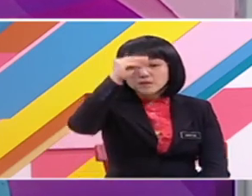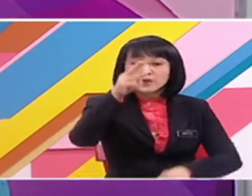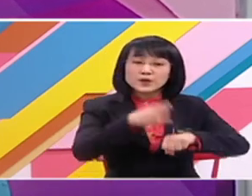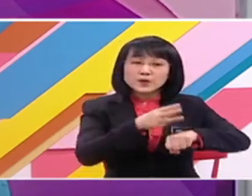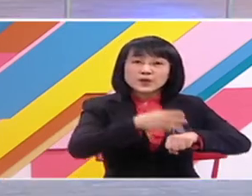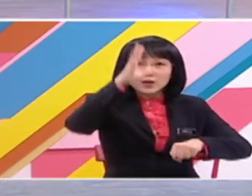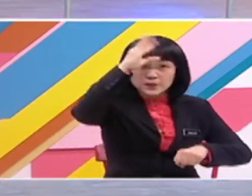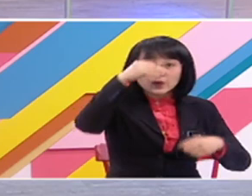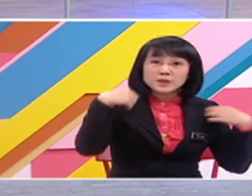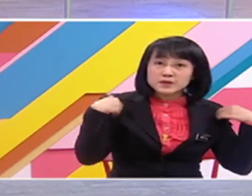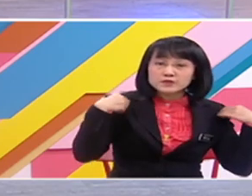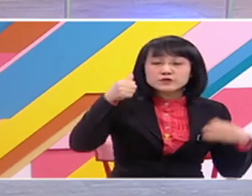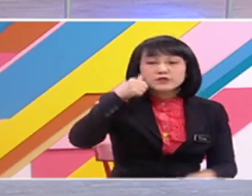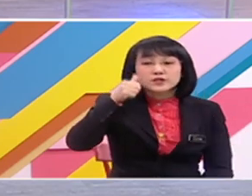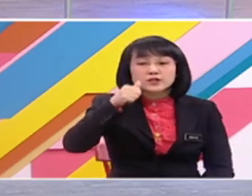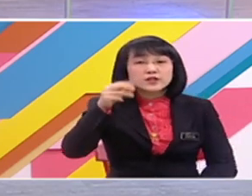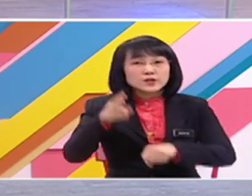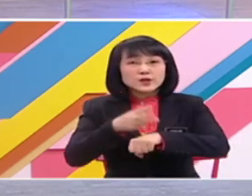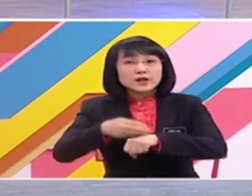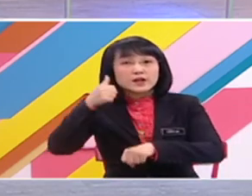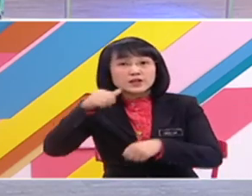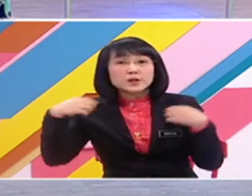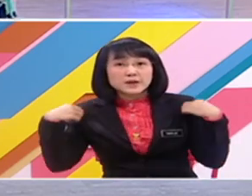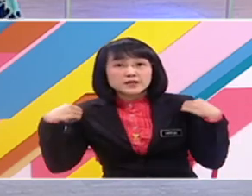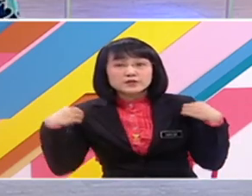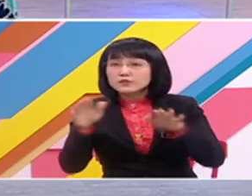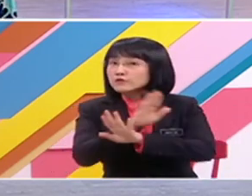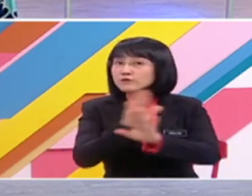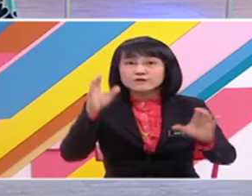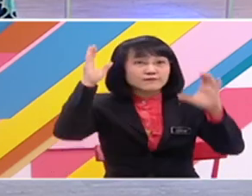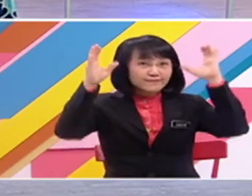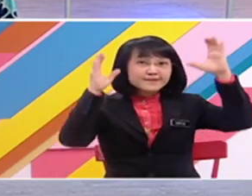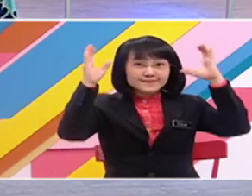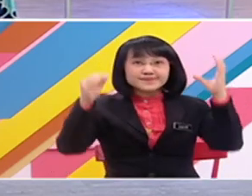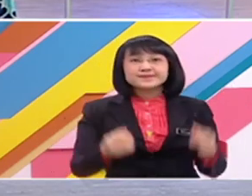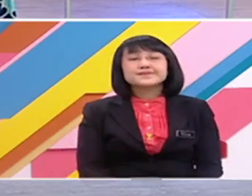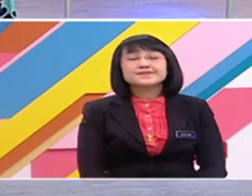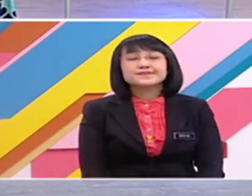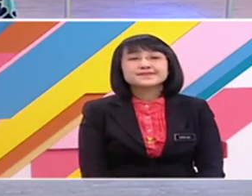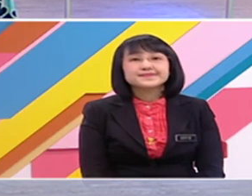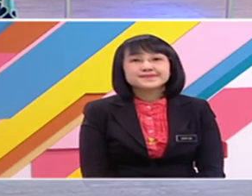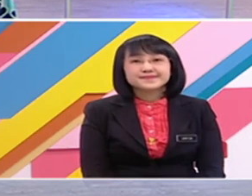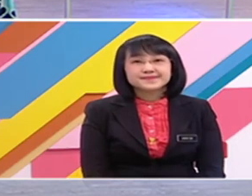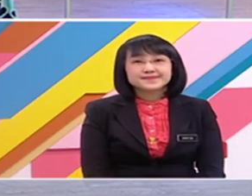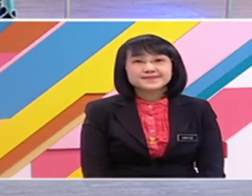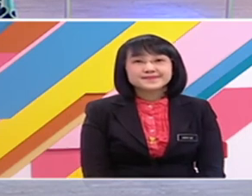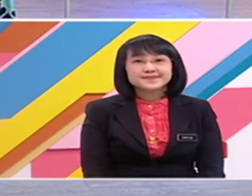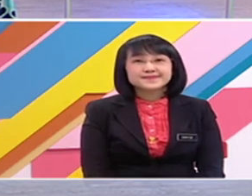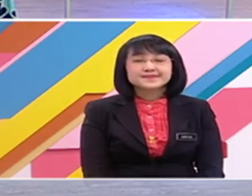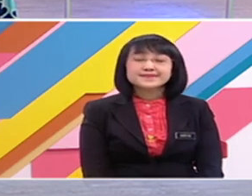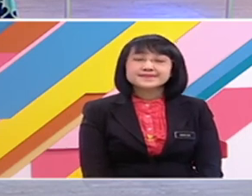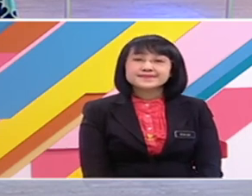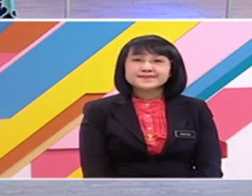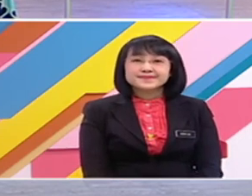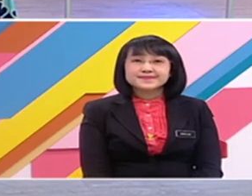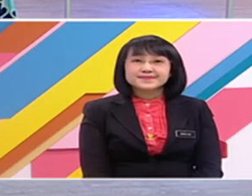see. Okay, teacher, before we move further on our lesson, I hope you kids have taken all the lessons for today